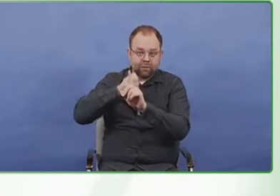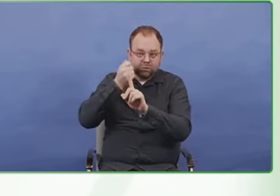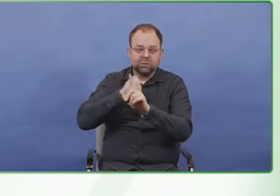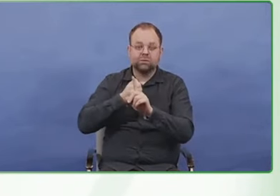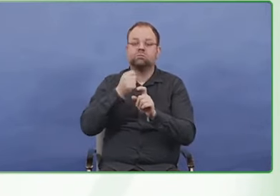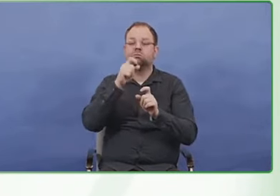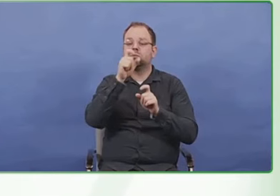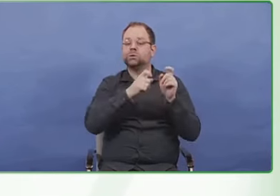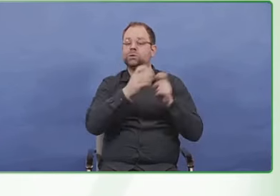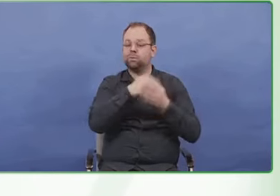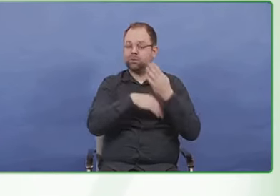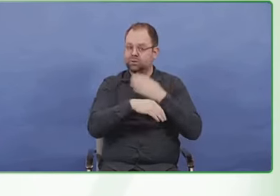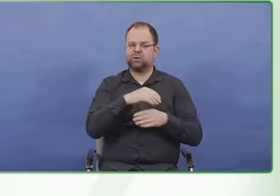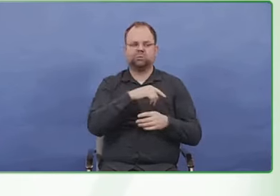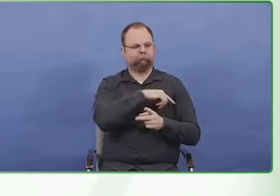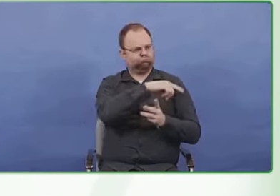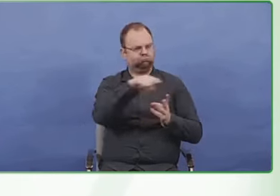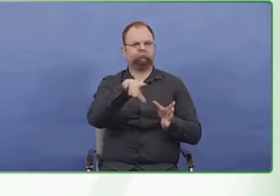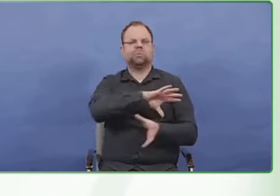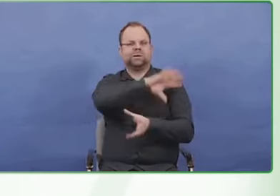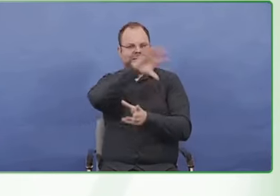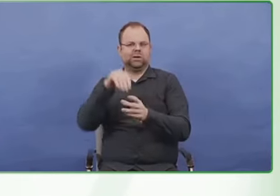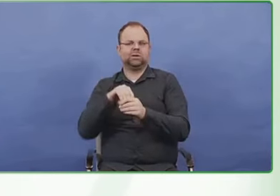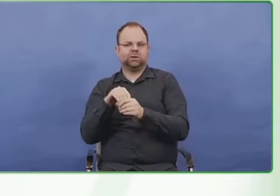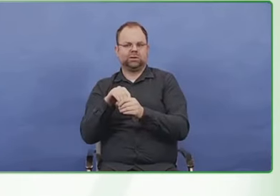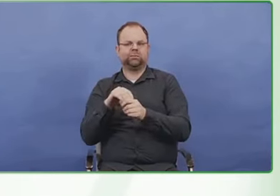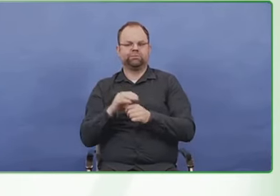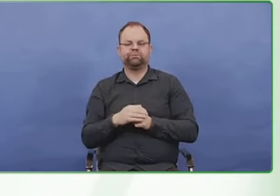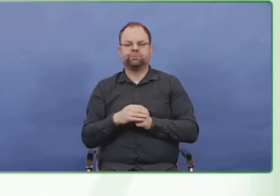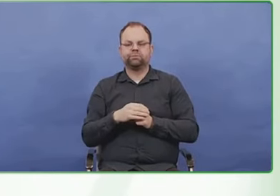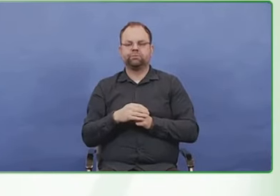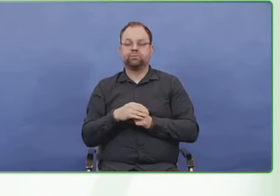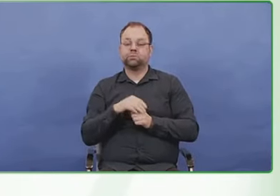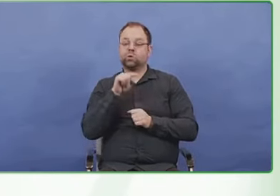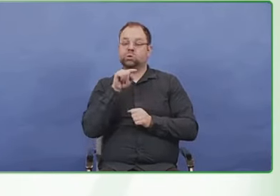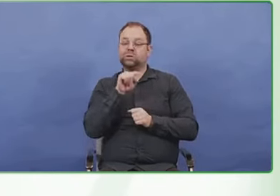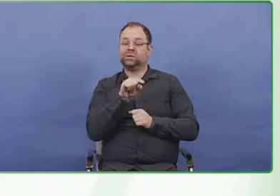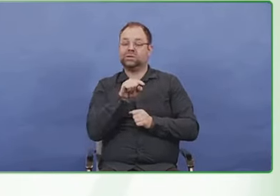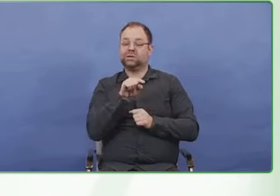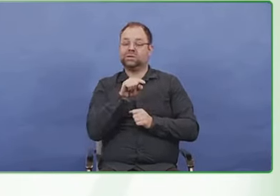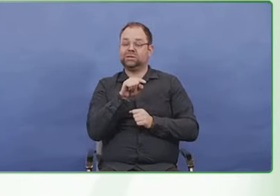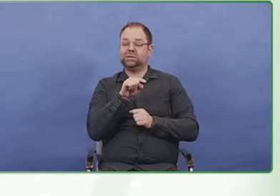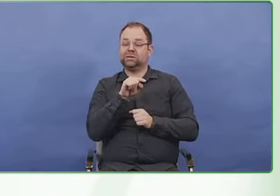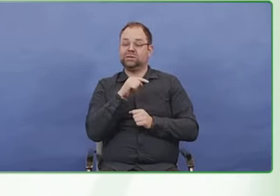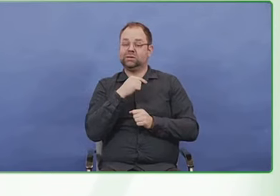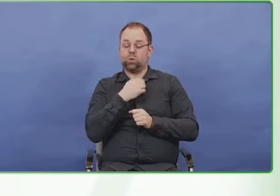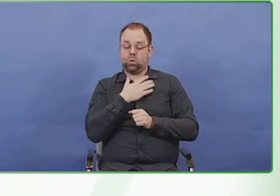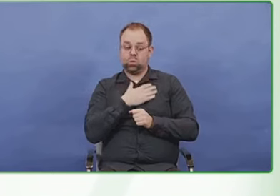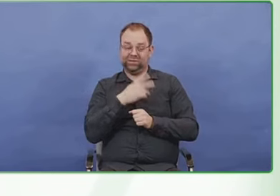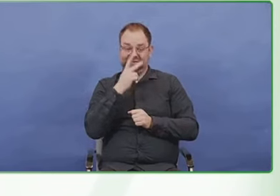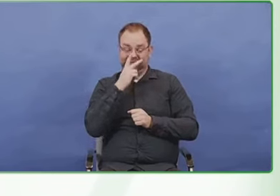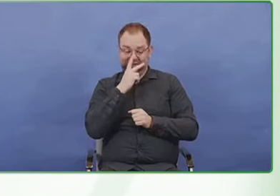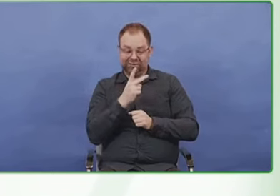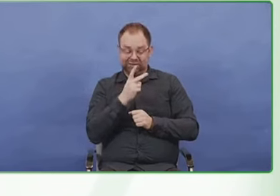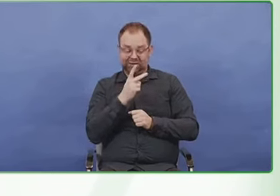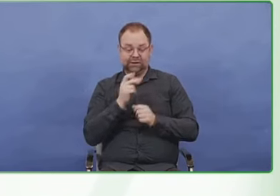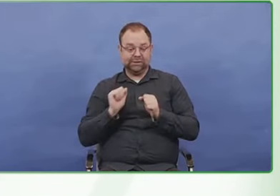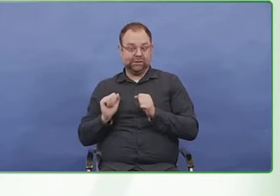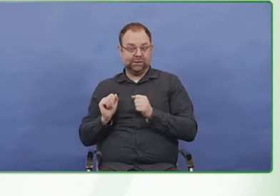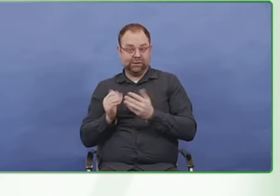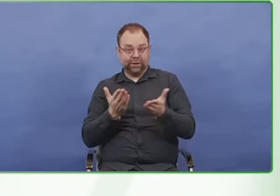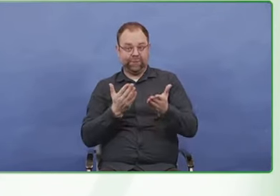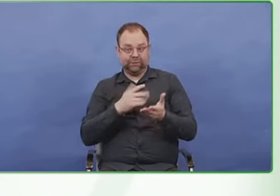on measuring the effectiveness of these actions that we're taking, that we will support member states in developing data